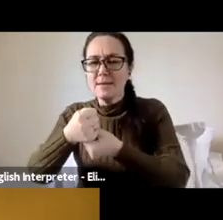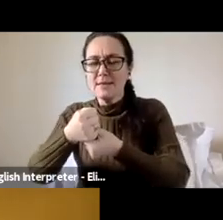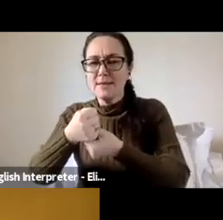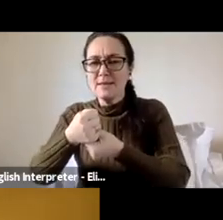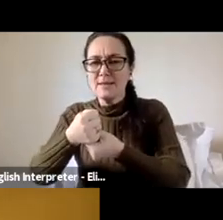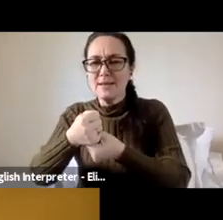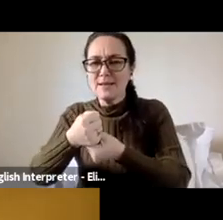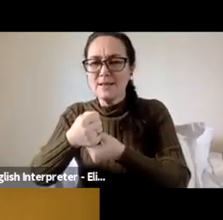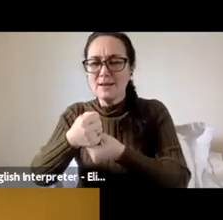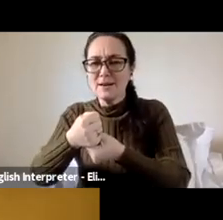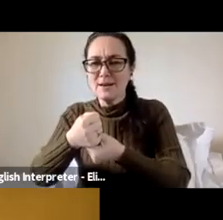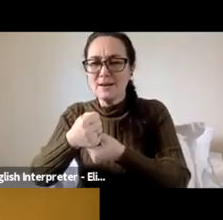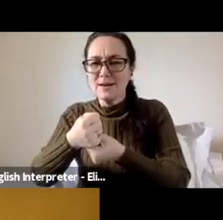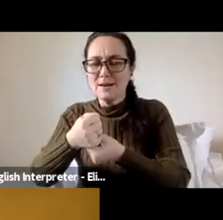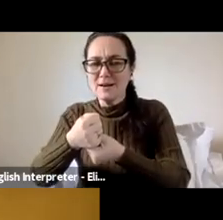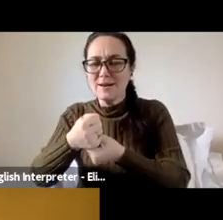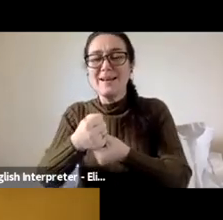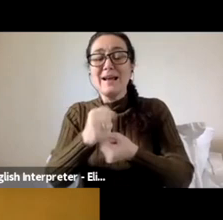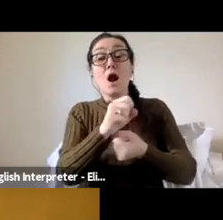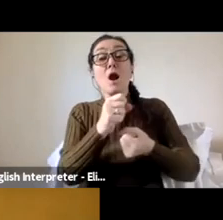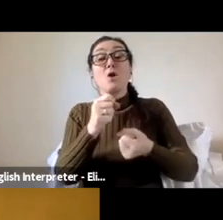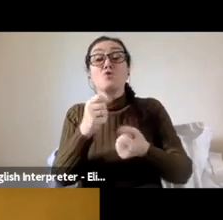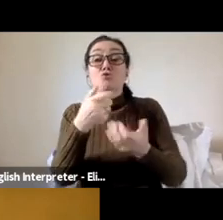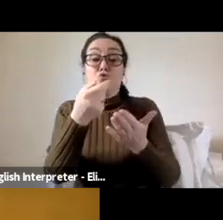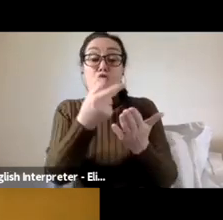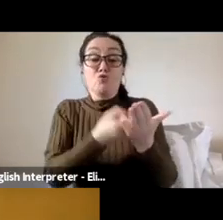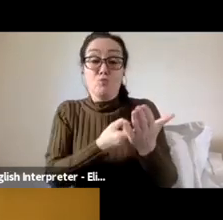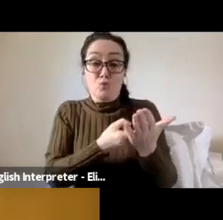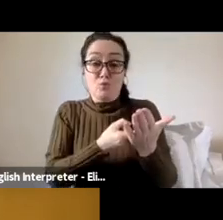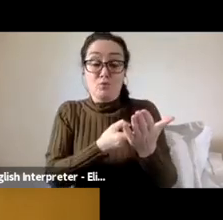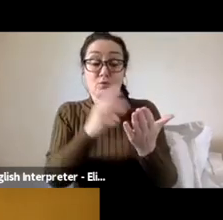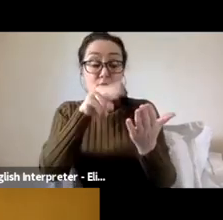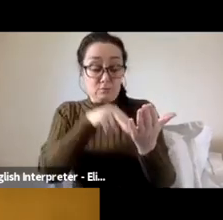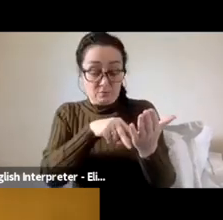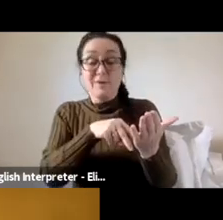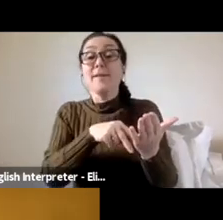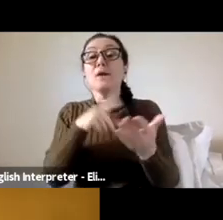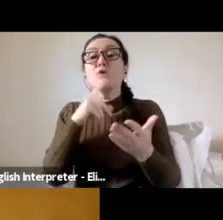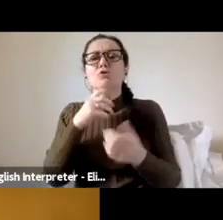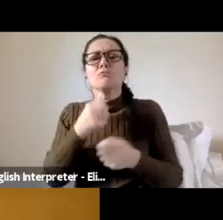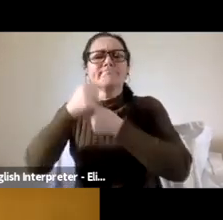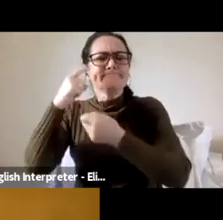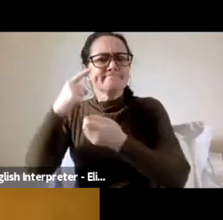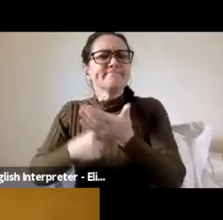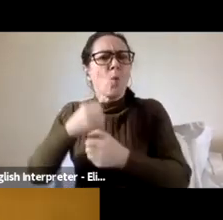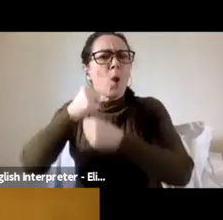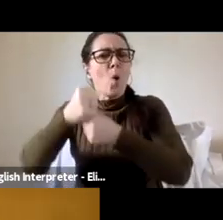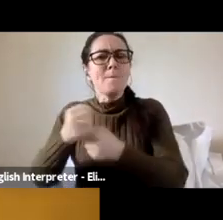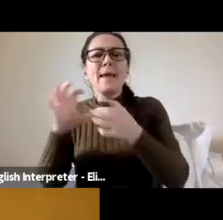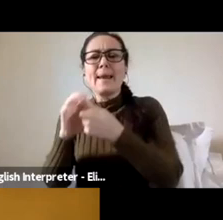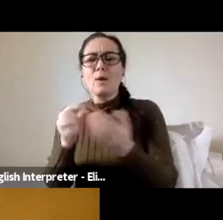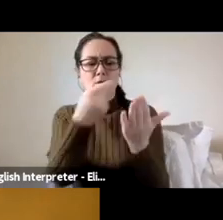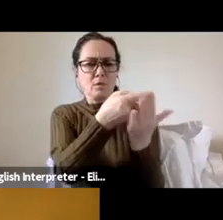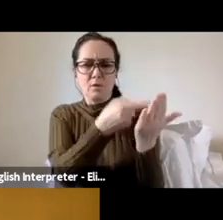posterior, is after you write your report and you know what you're going to ask the different governments. So you